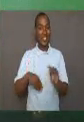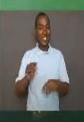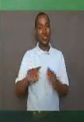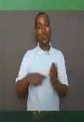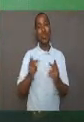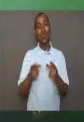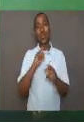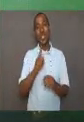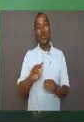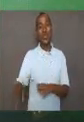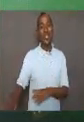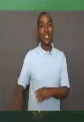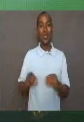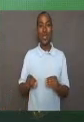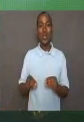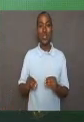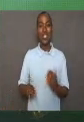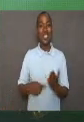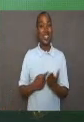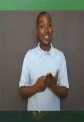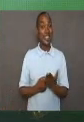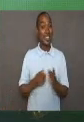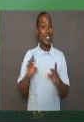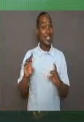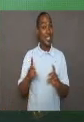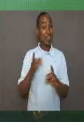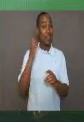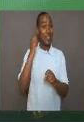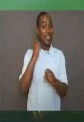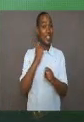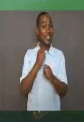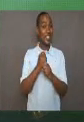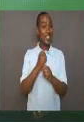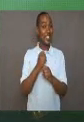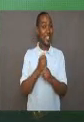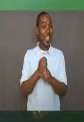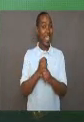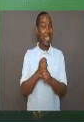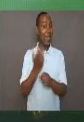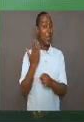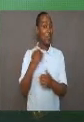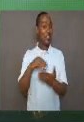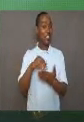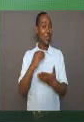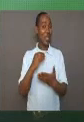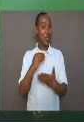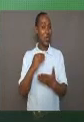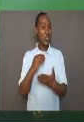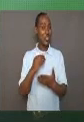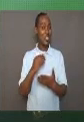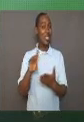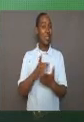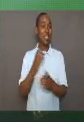Students, let us do an activity to put what we have just learned to